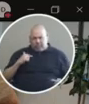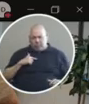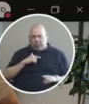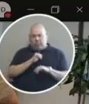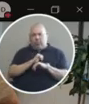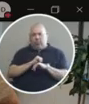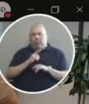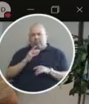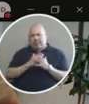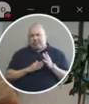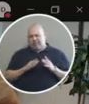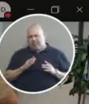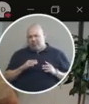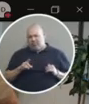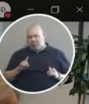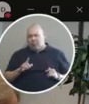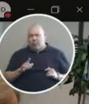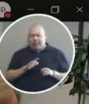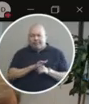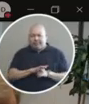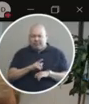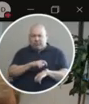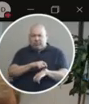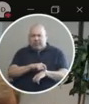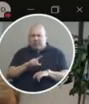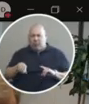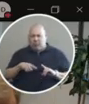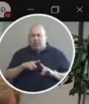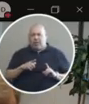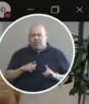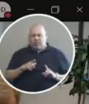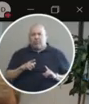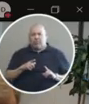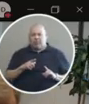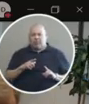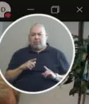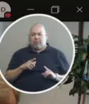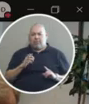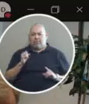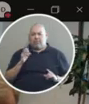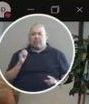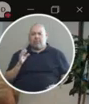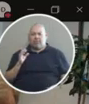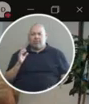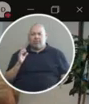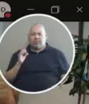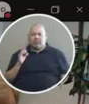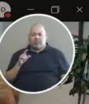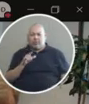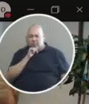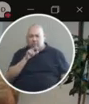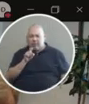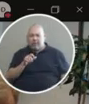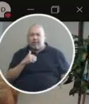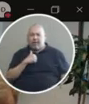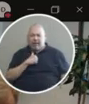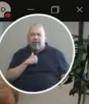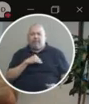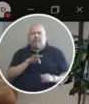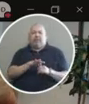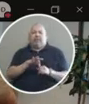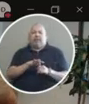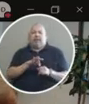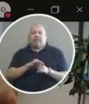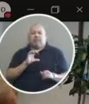were going to be somewhat pressed for time once you all appointed. So you don't have to have an election